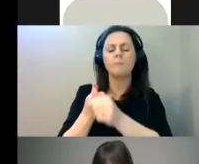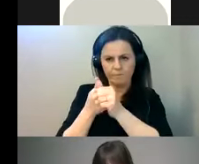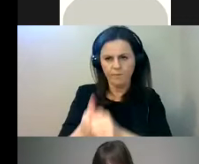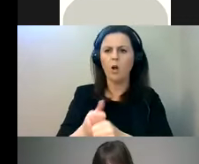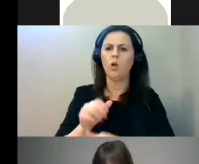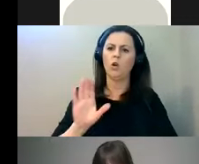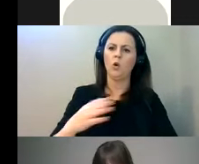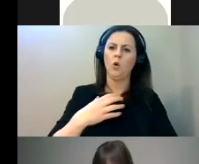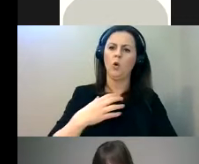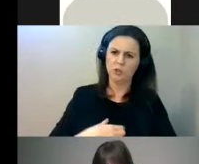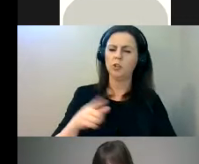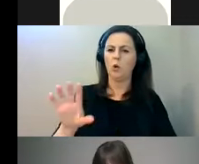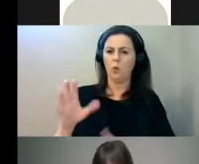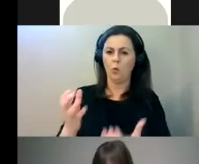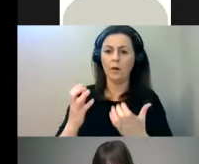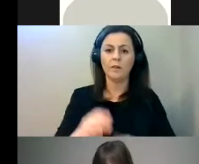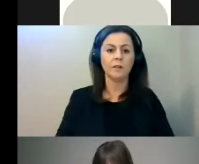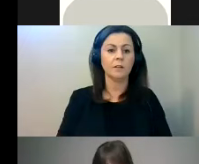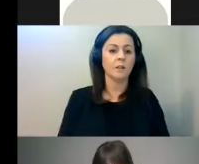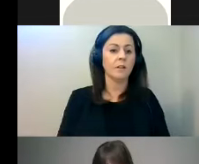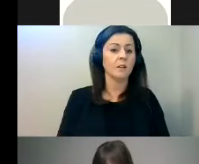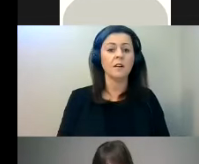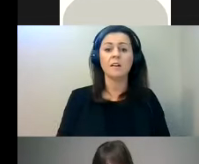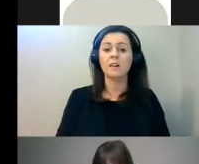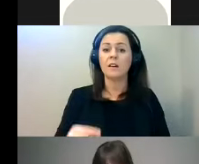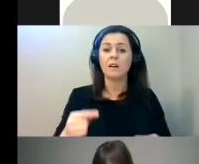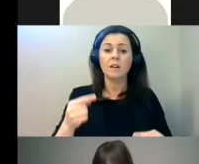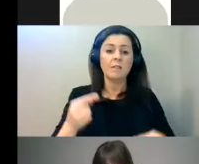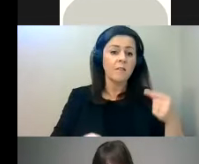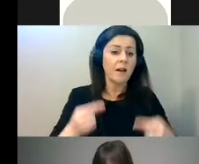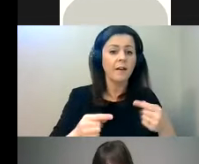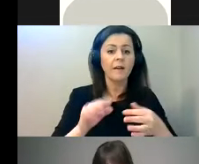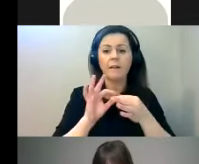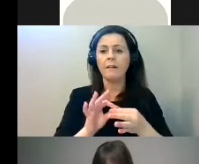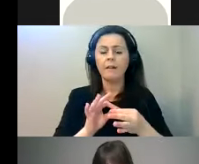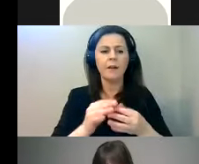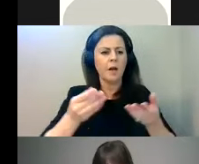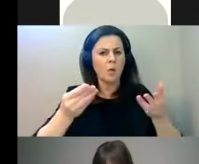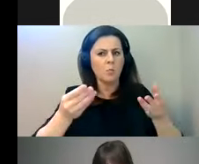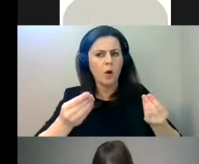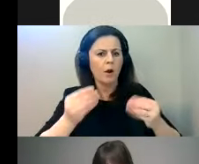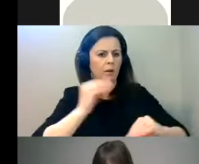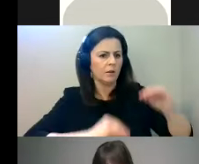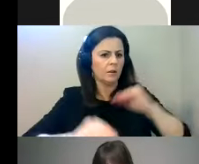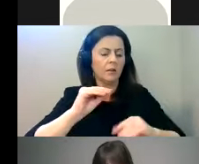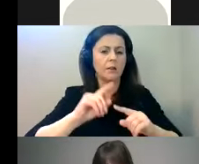want. Fights over property management and the use and depletion of family wealth,